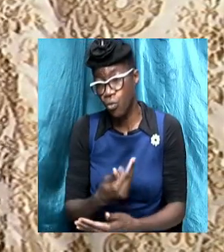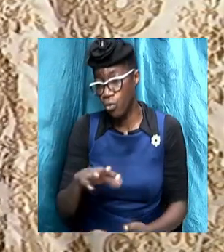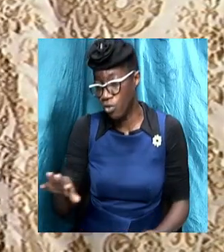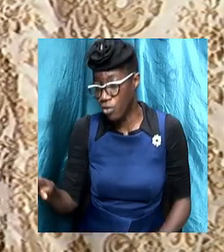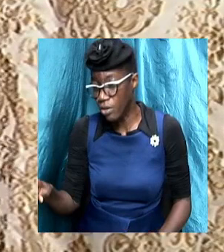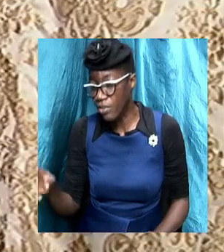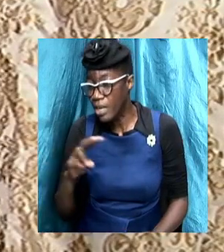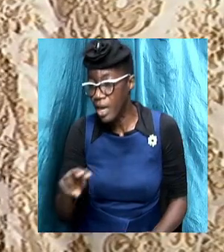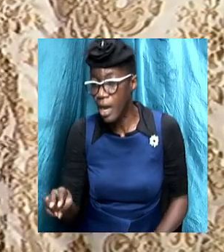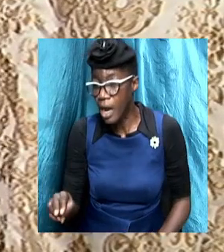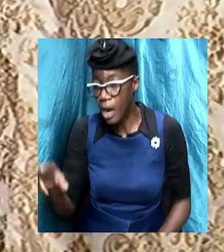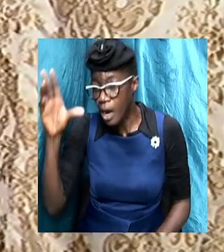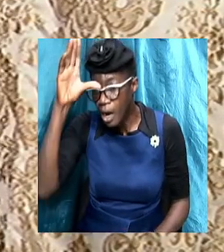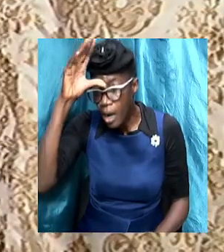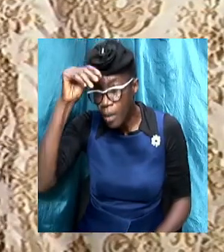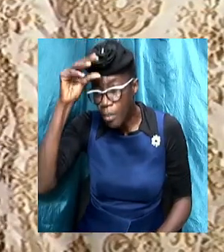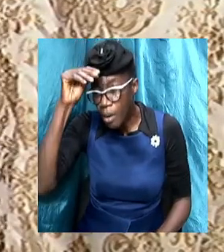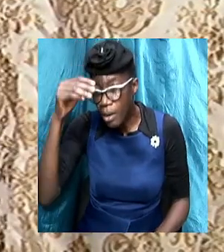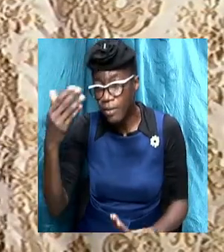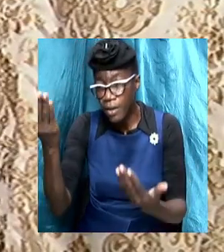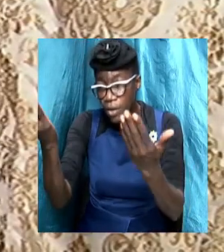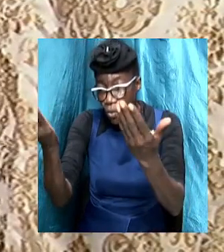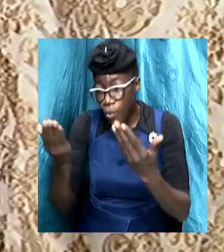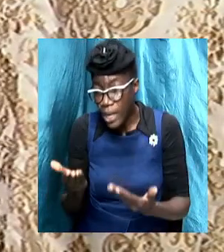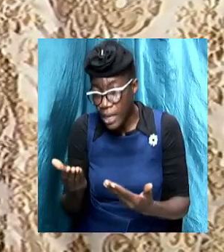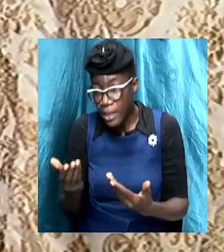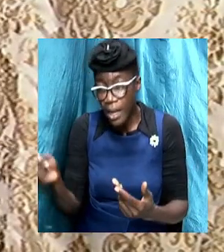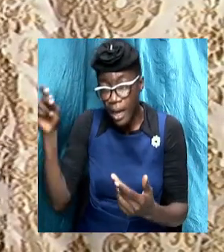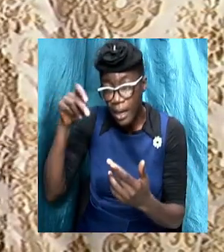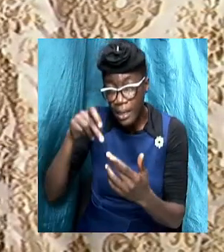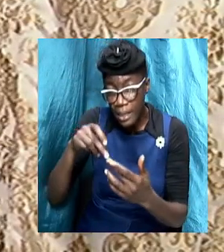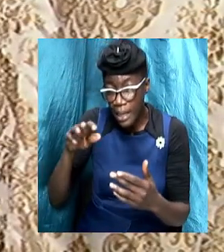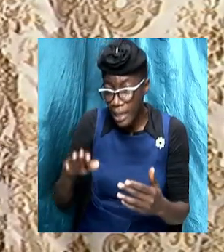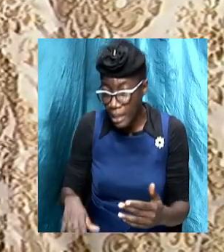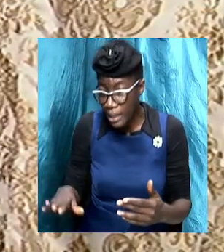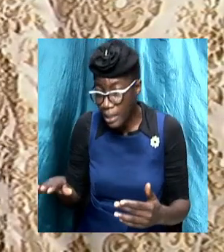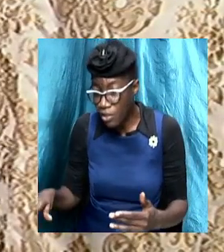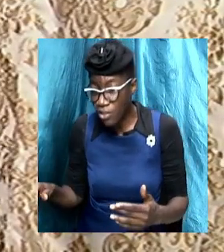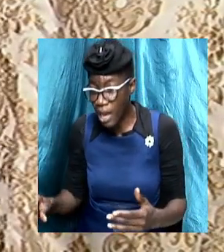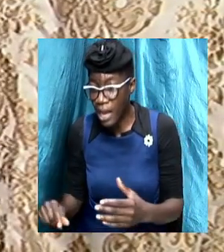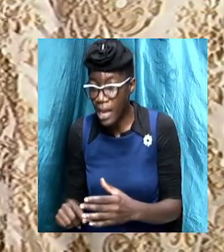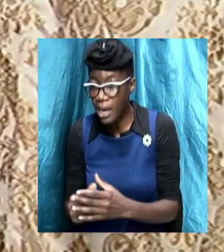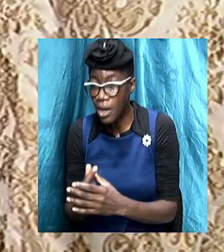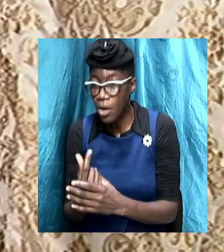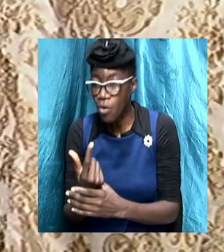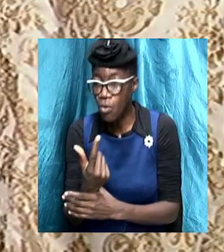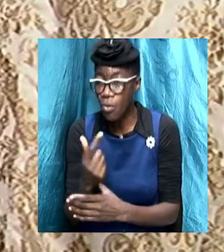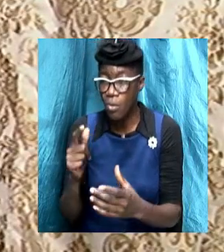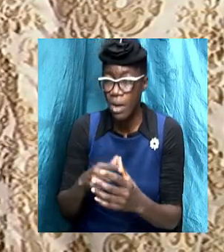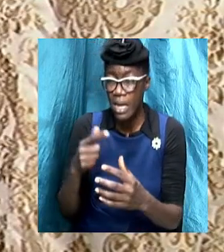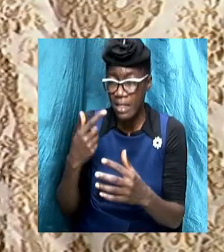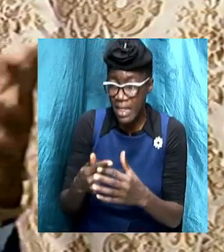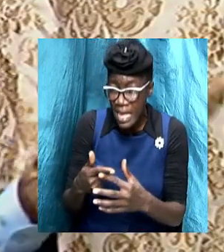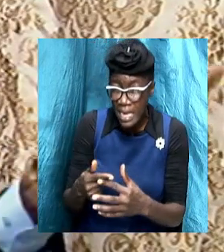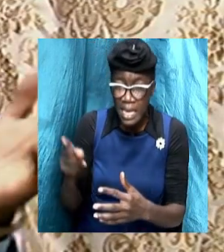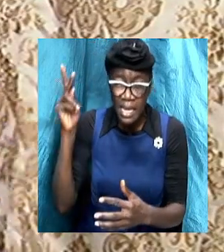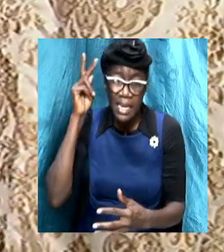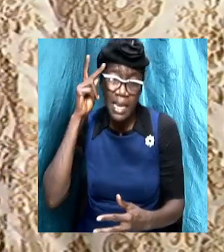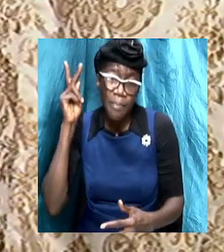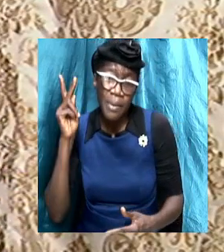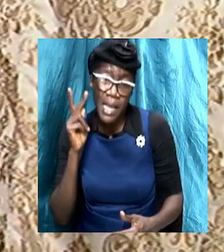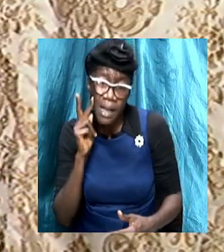person was saying is that they should wait until the child grow up, and then they decide what identity, what